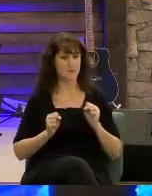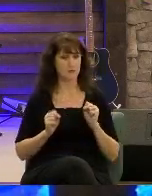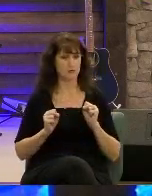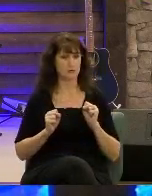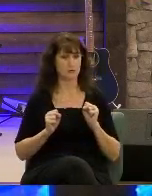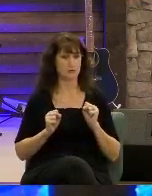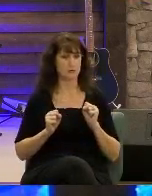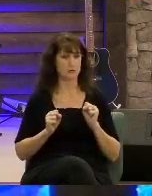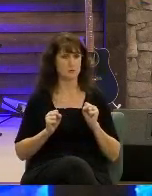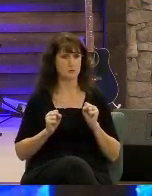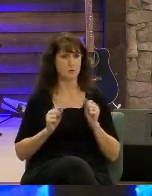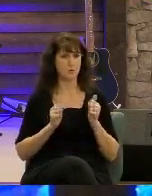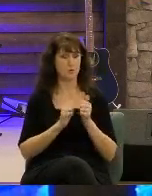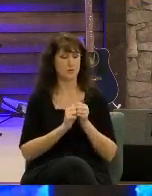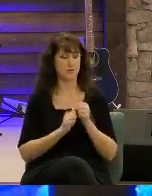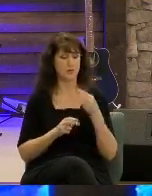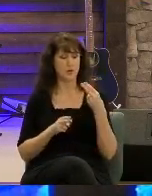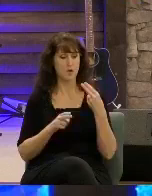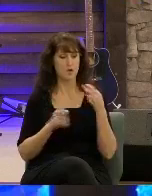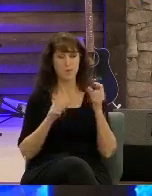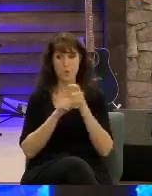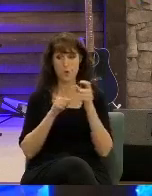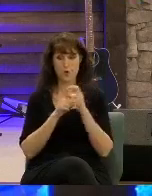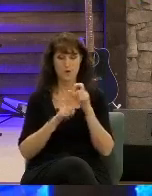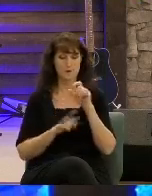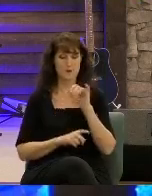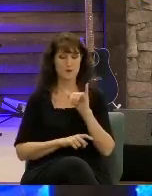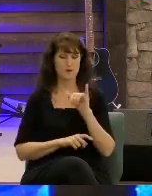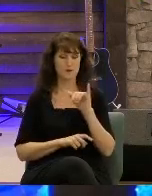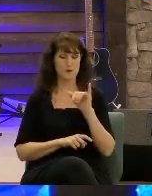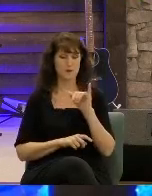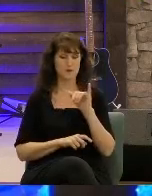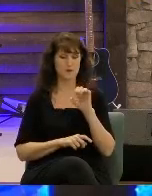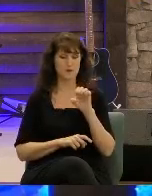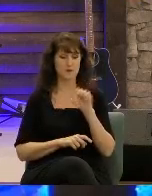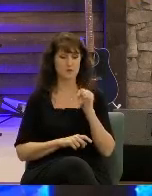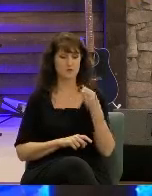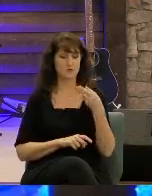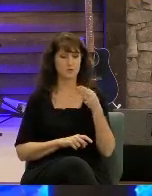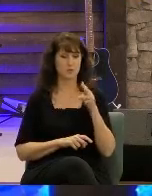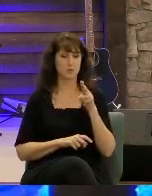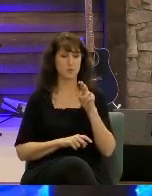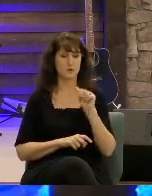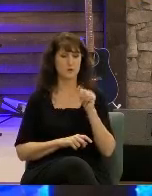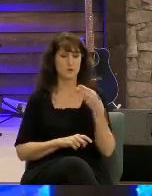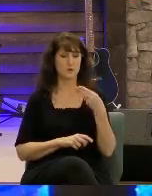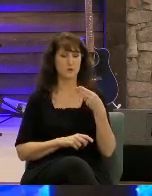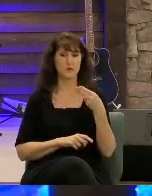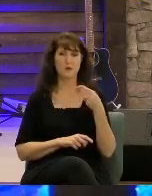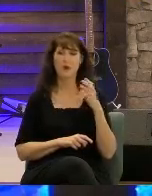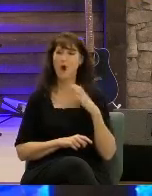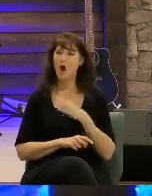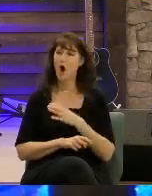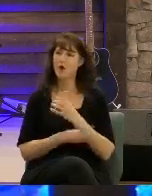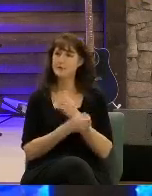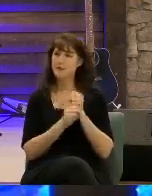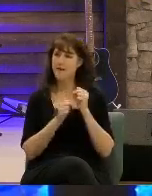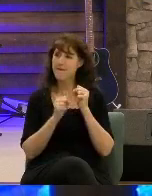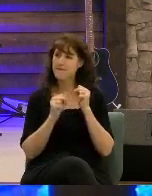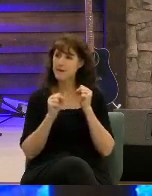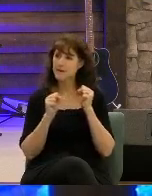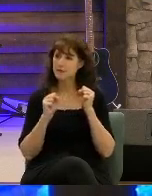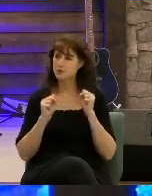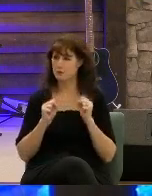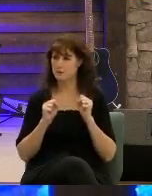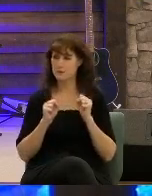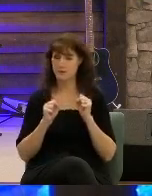where the word Yeshua comes from. God, our salvation. This just reading these words can transform